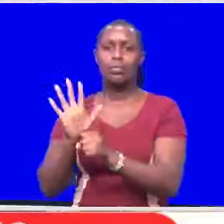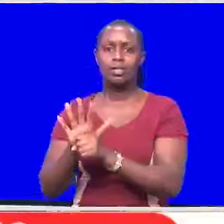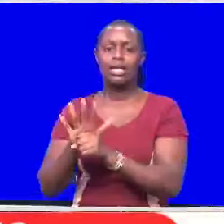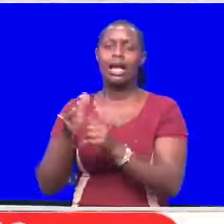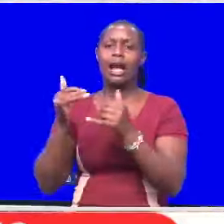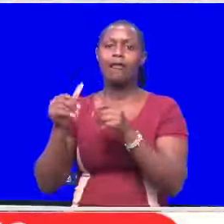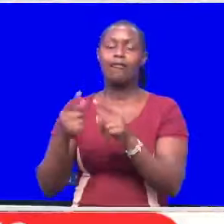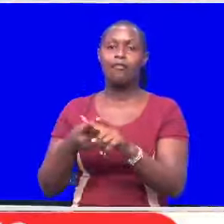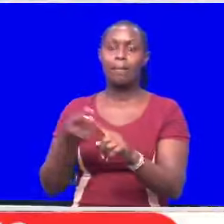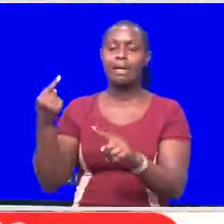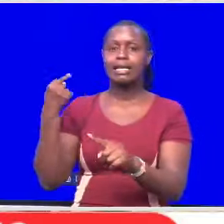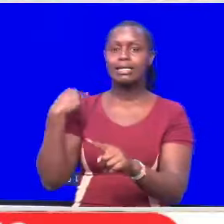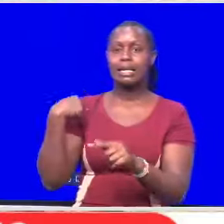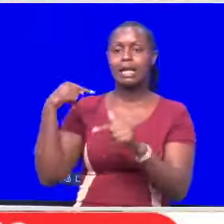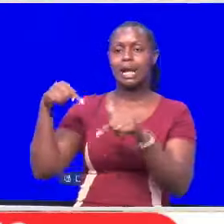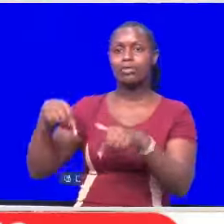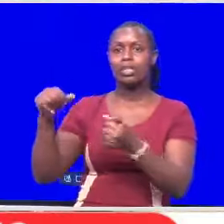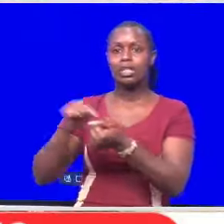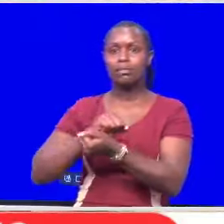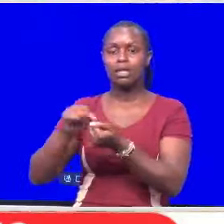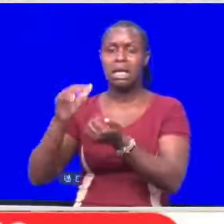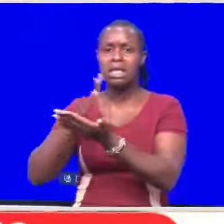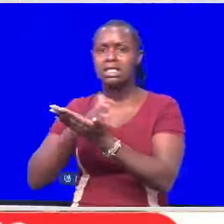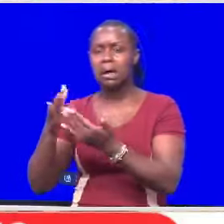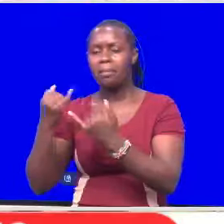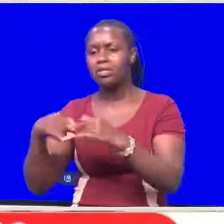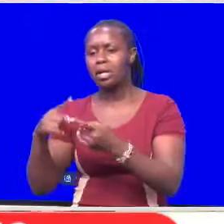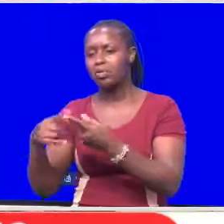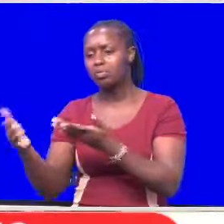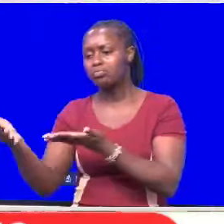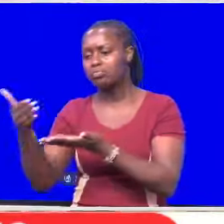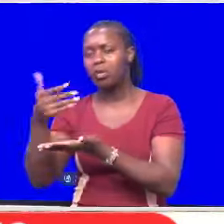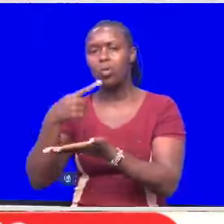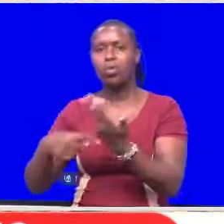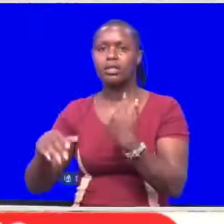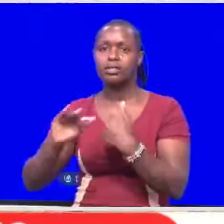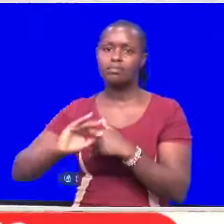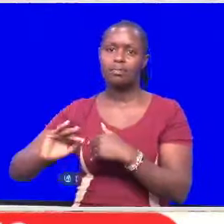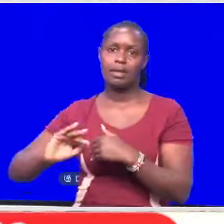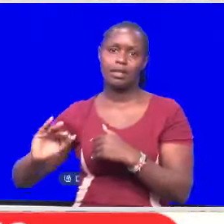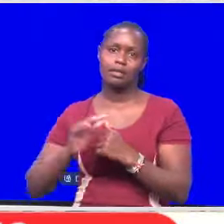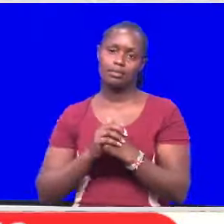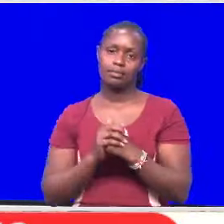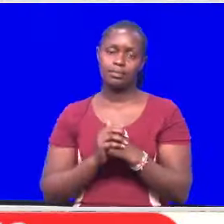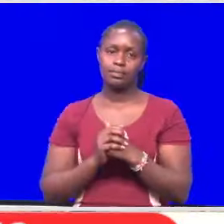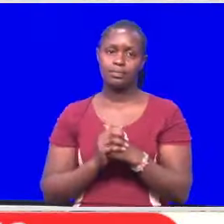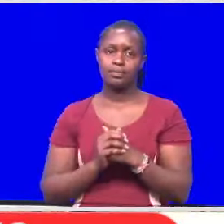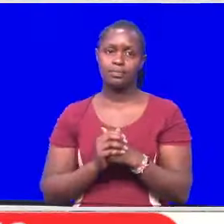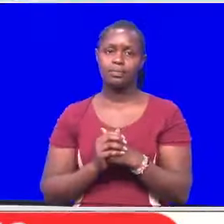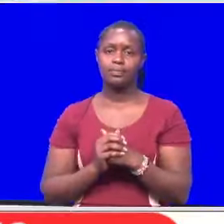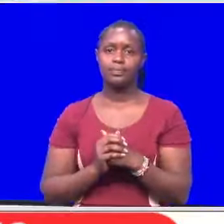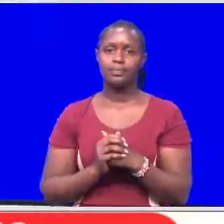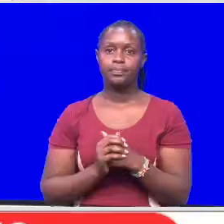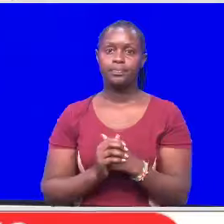demolition, while others are trying to salvage what is left for them. Nelson Mwareza, TV 47, Nairobi.